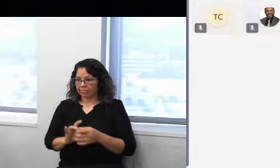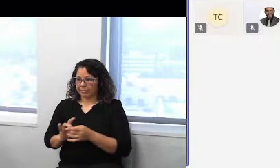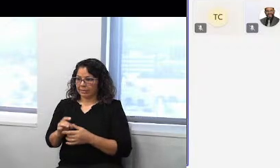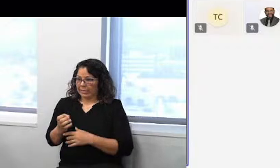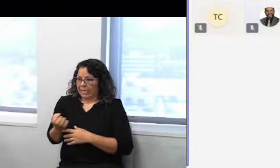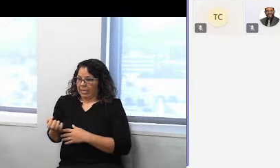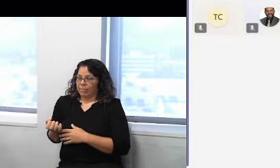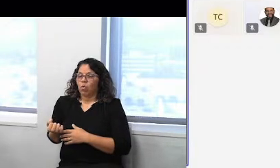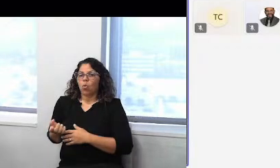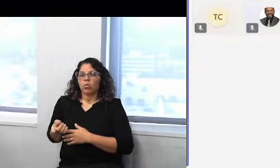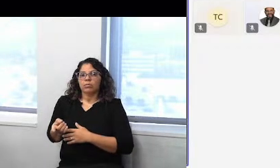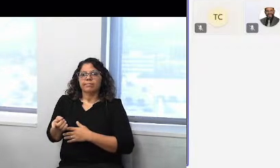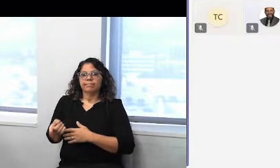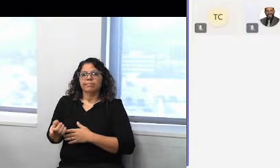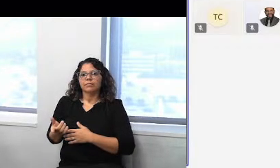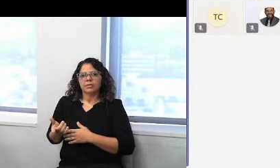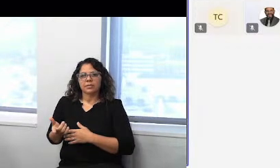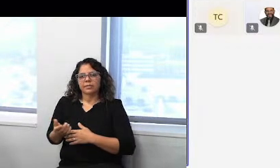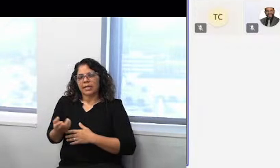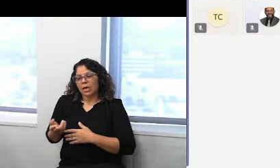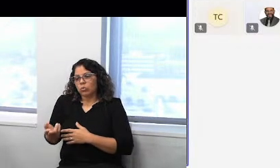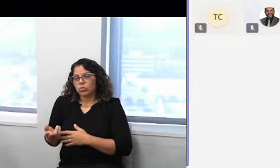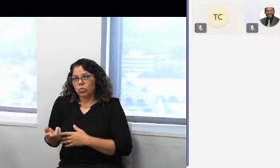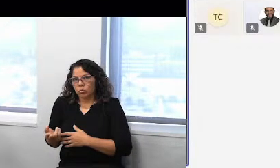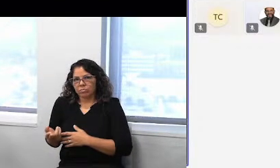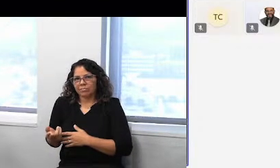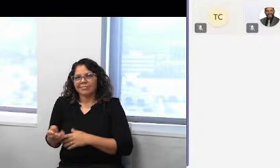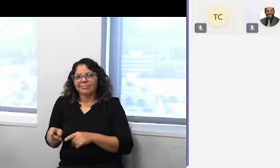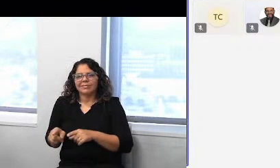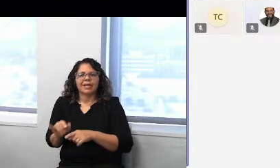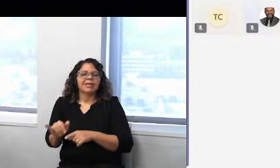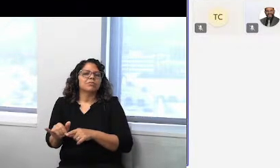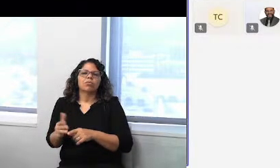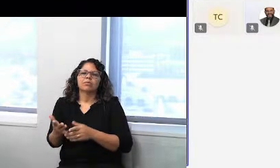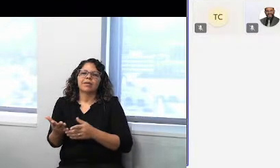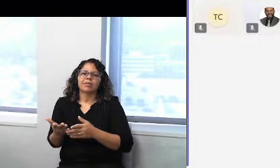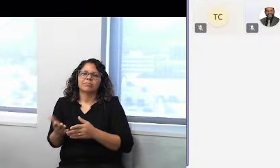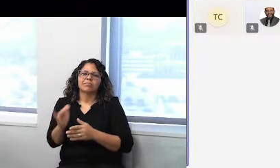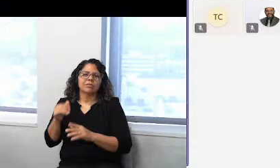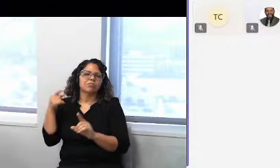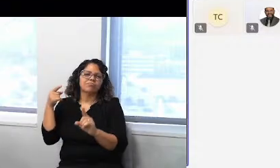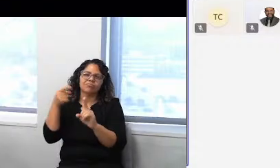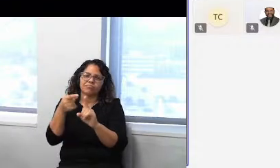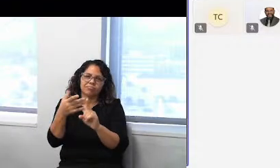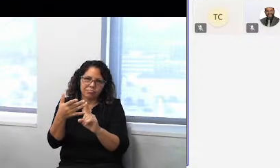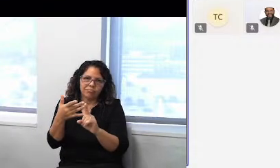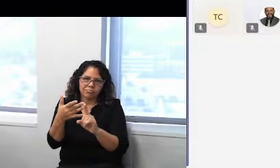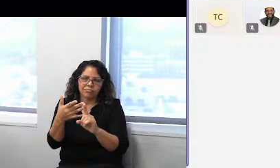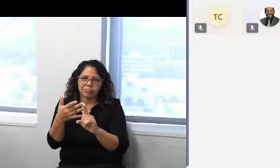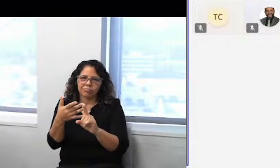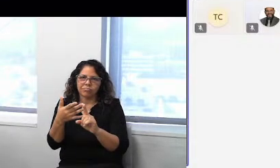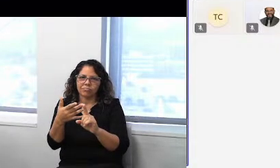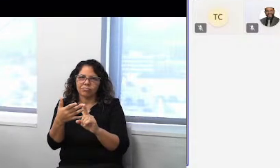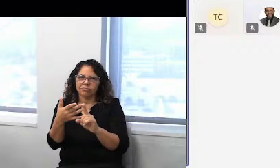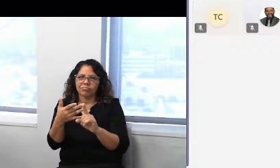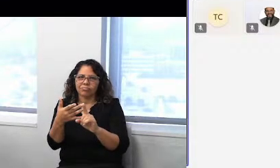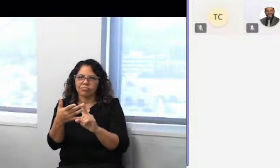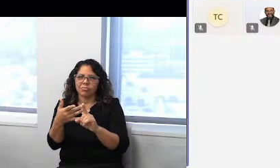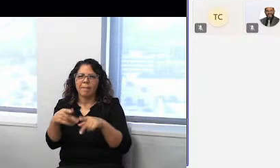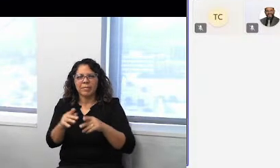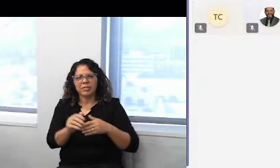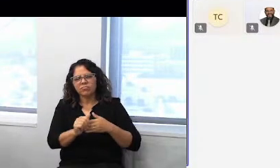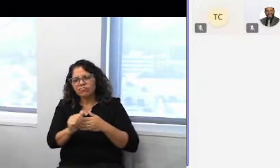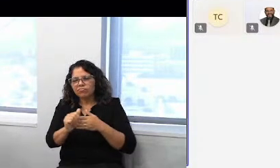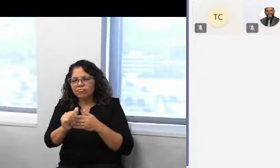north, and then we have to have a glide path to get to it. To be able to do that, we have to study. And as a